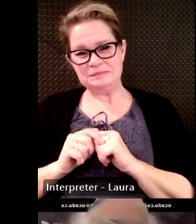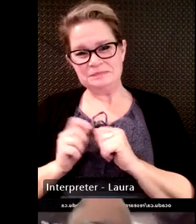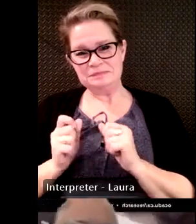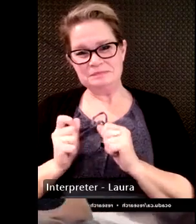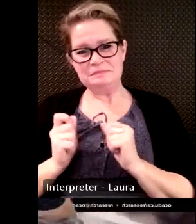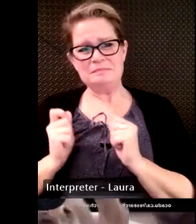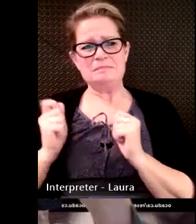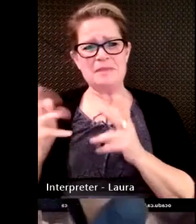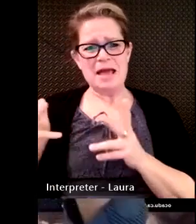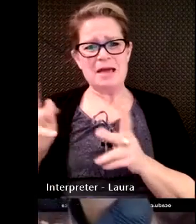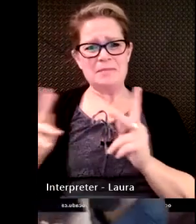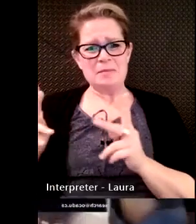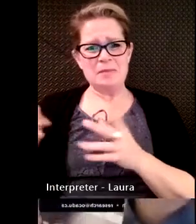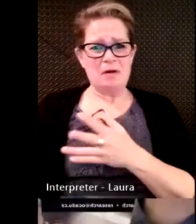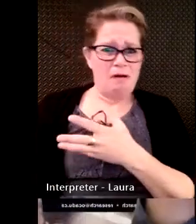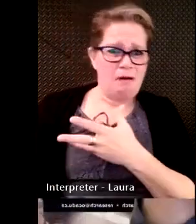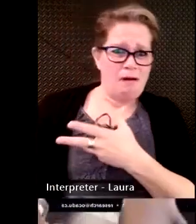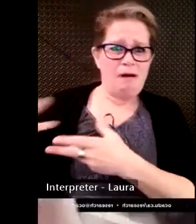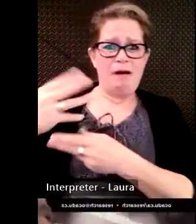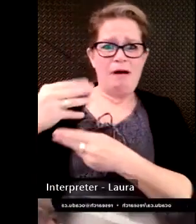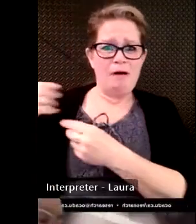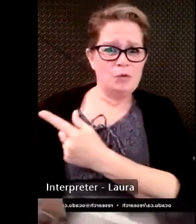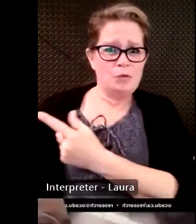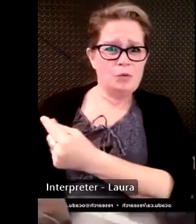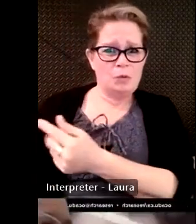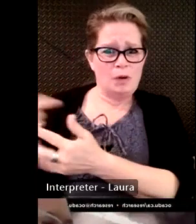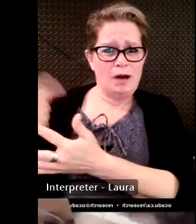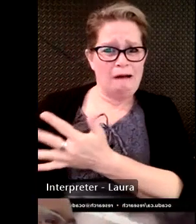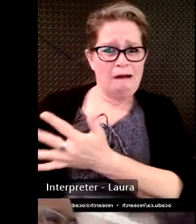Okay, folks, I think we're ready to go. Rock and roll here.